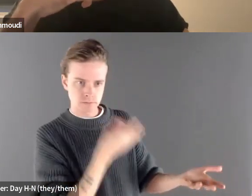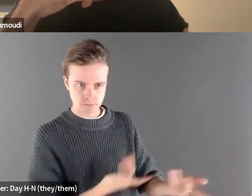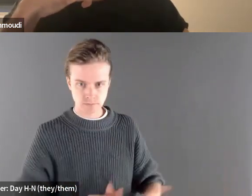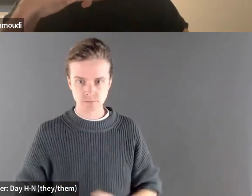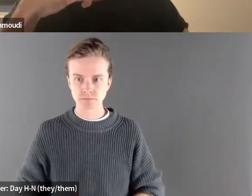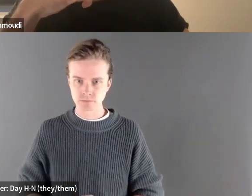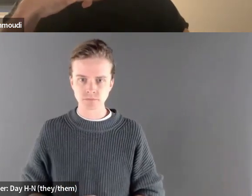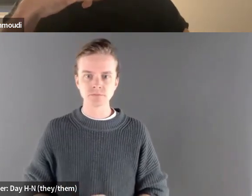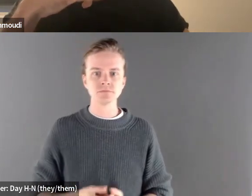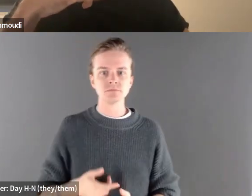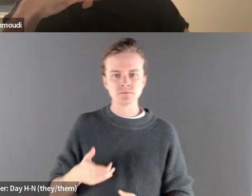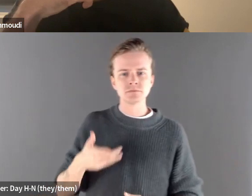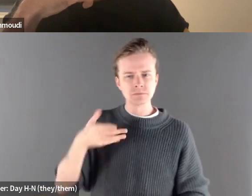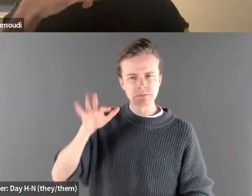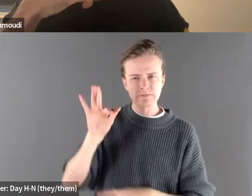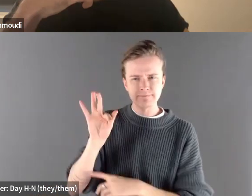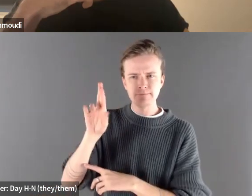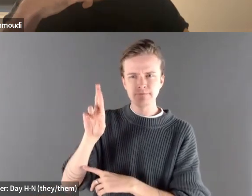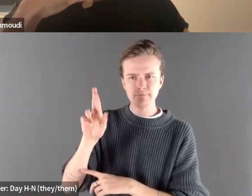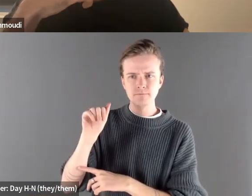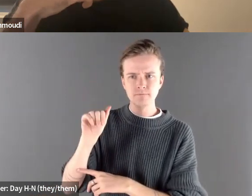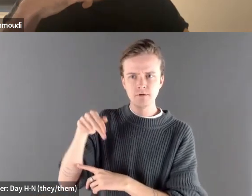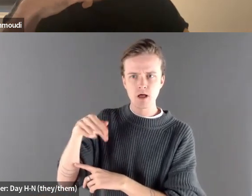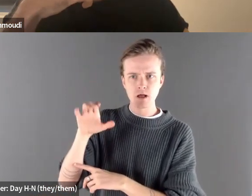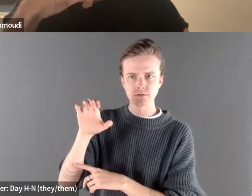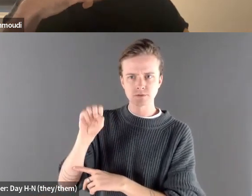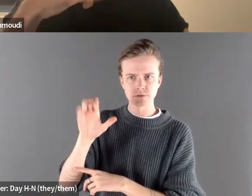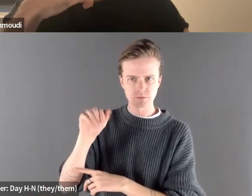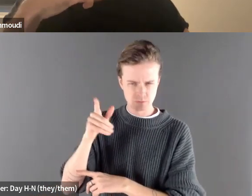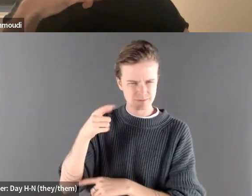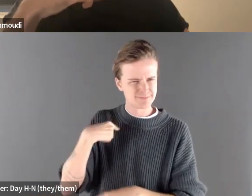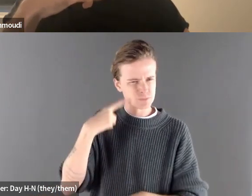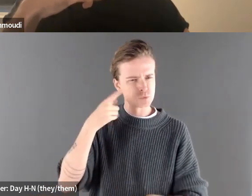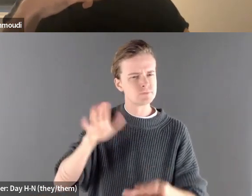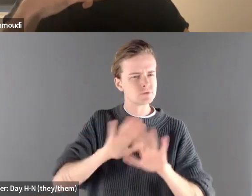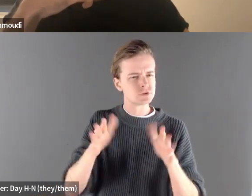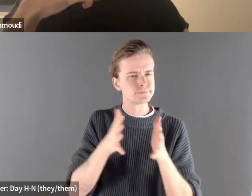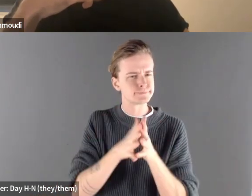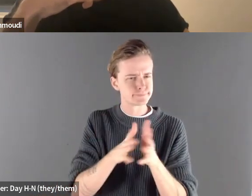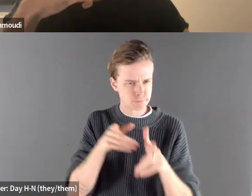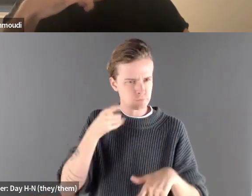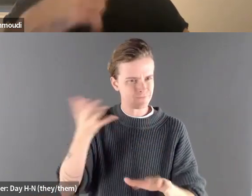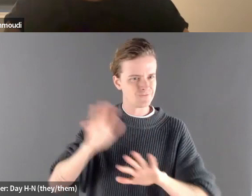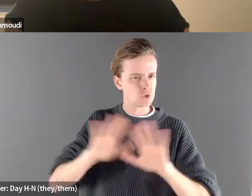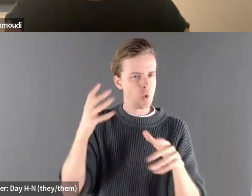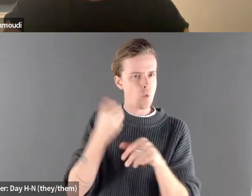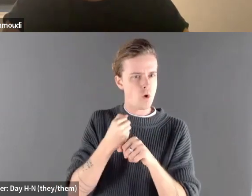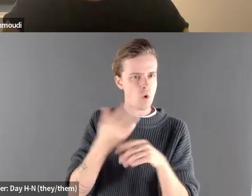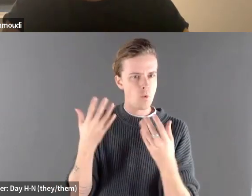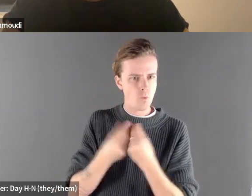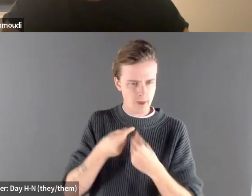International in the past, so there's already a connection there. But thoughts or perspectives or questions that you